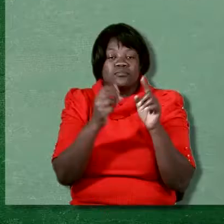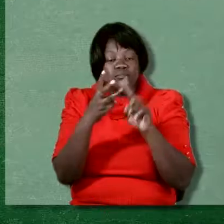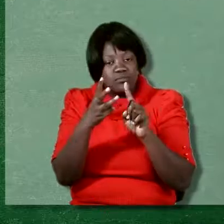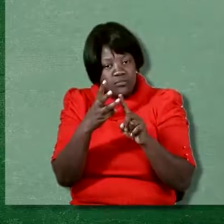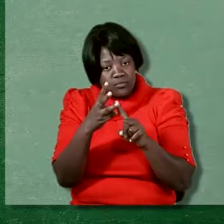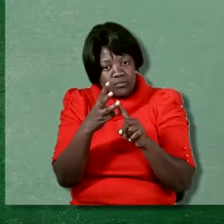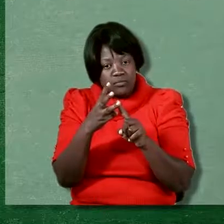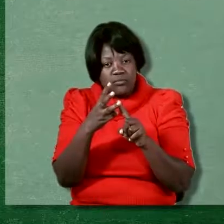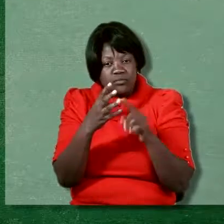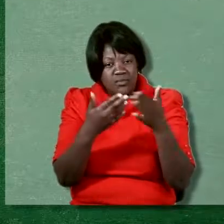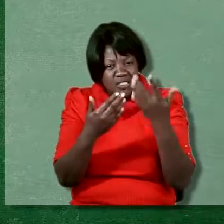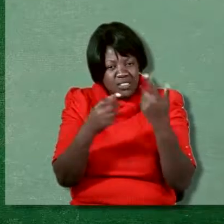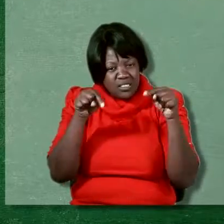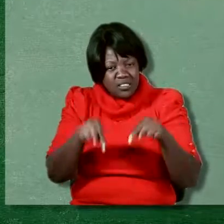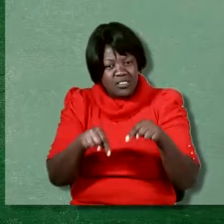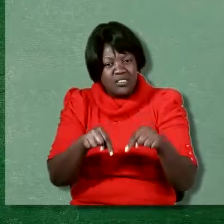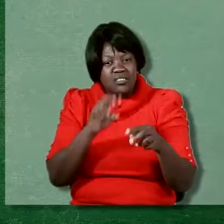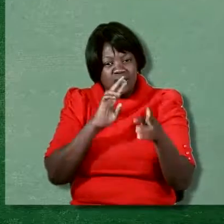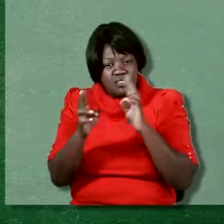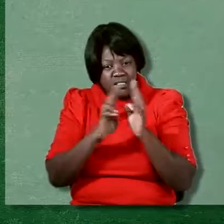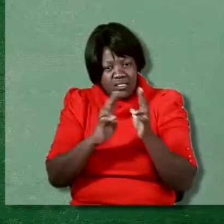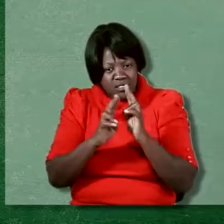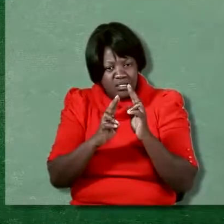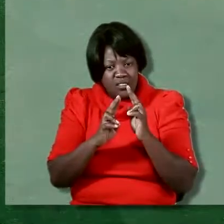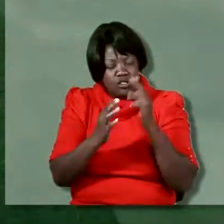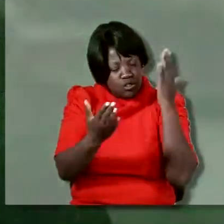we talk about general truths.